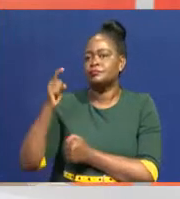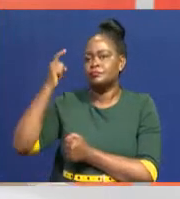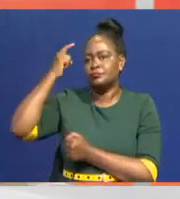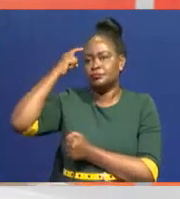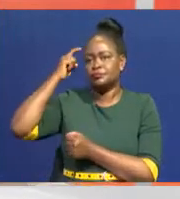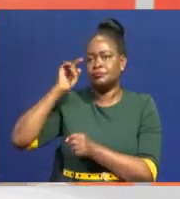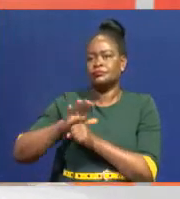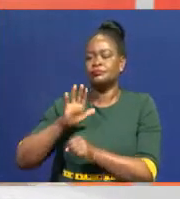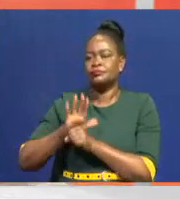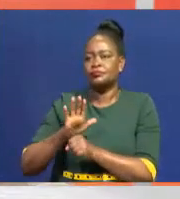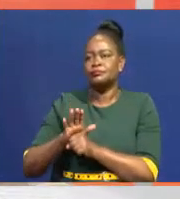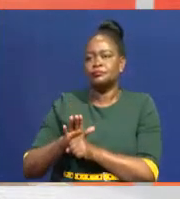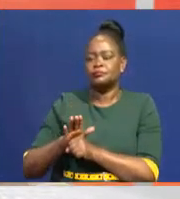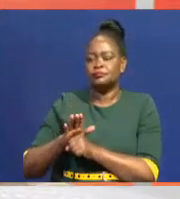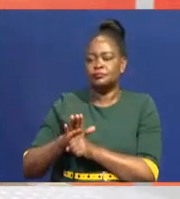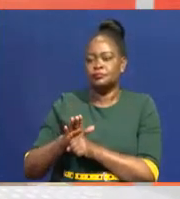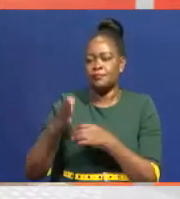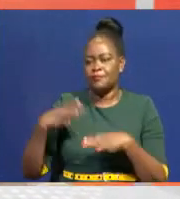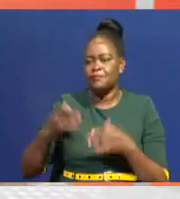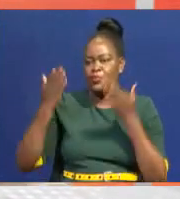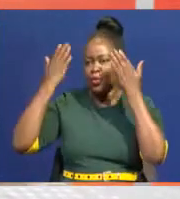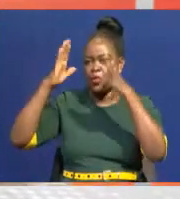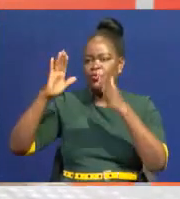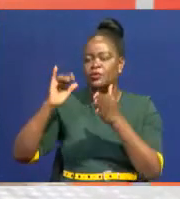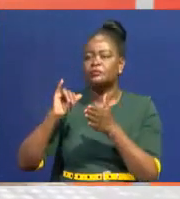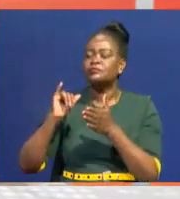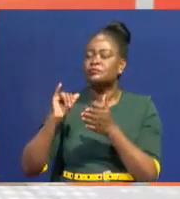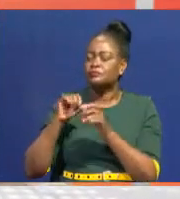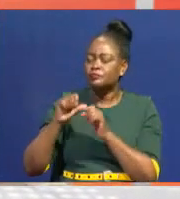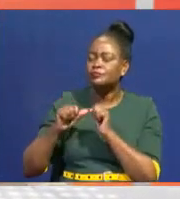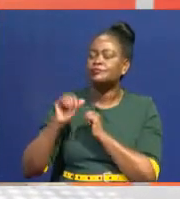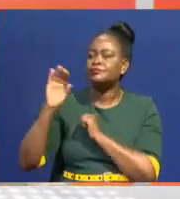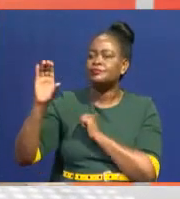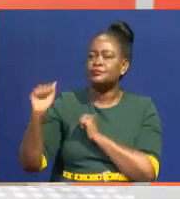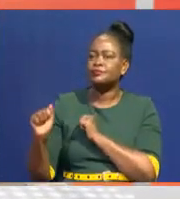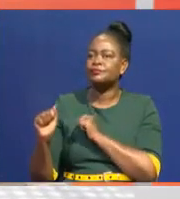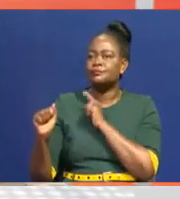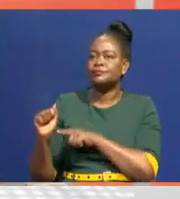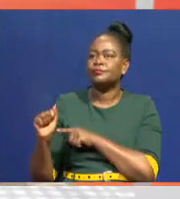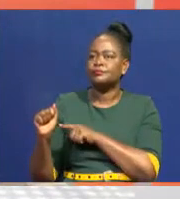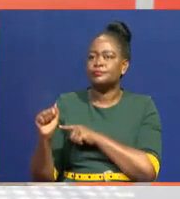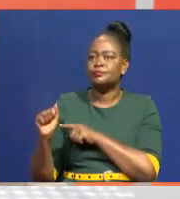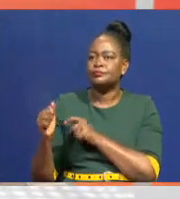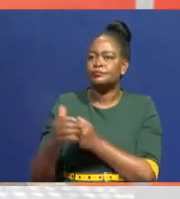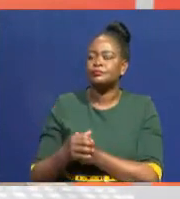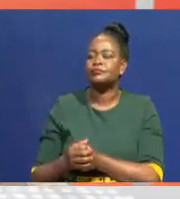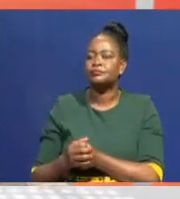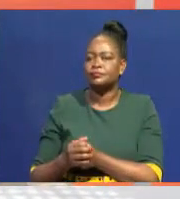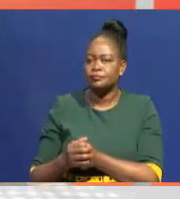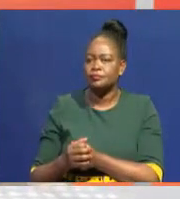most of us are aware, of course, that Communications Authority of Kenya is the regulator for the ICT sector.